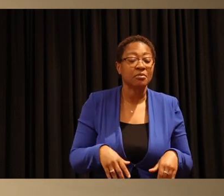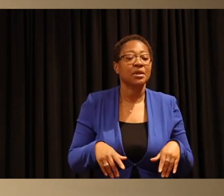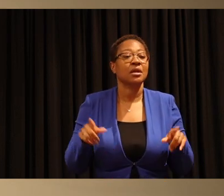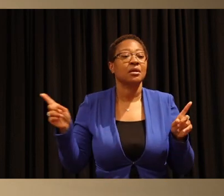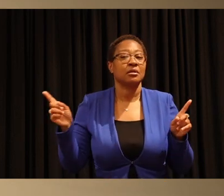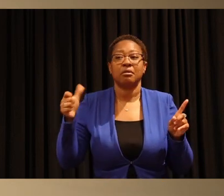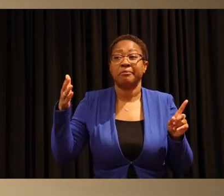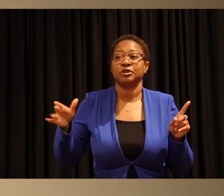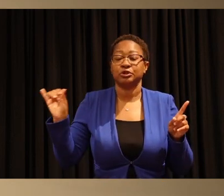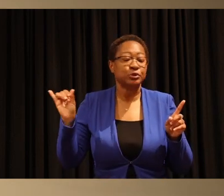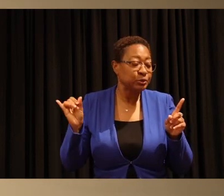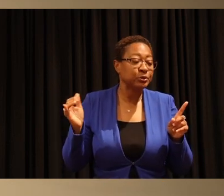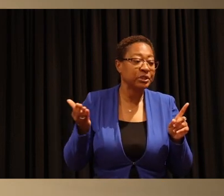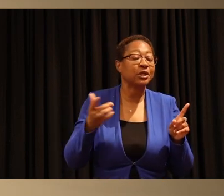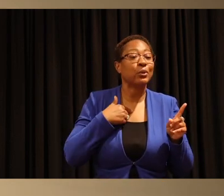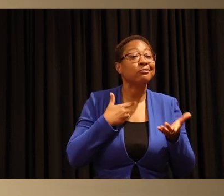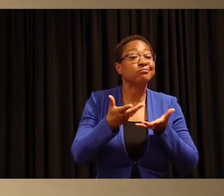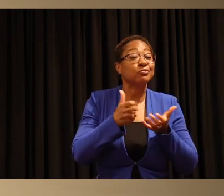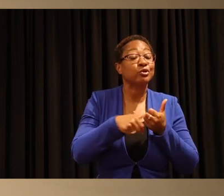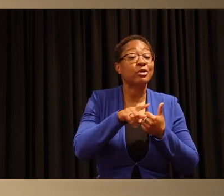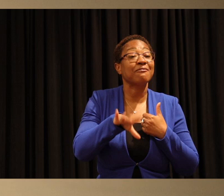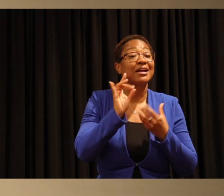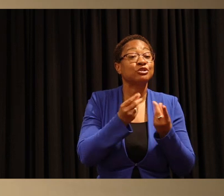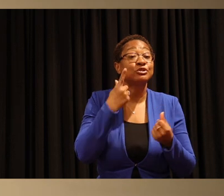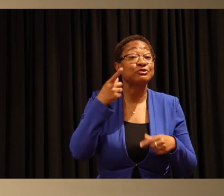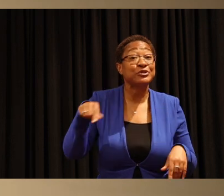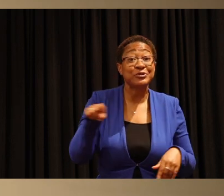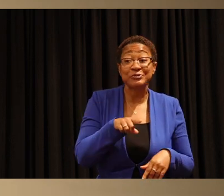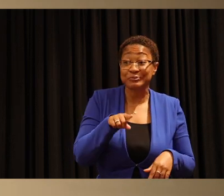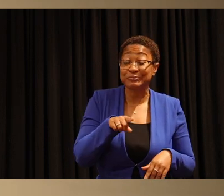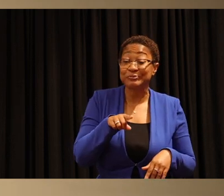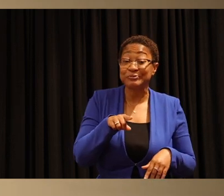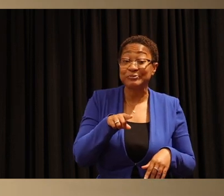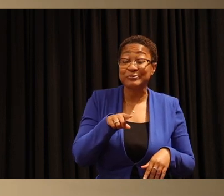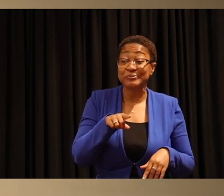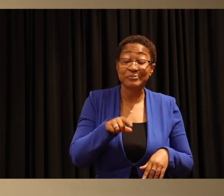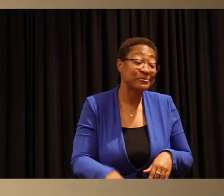too, we'll talk with you about it and try to find solutions for you.